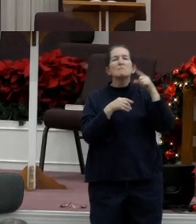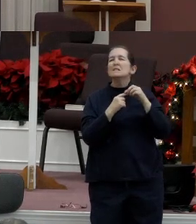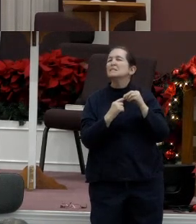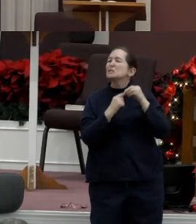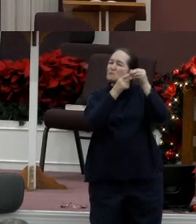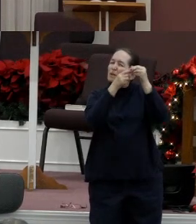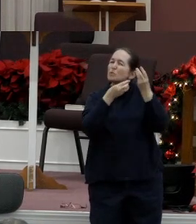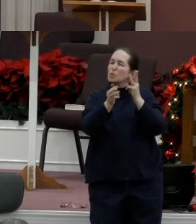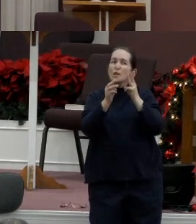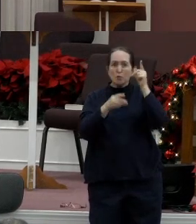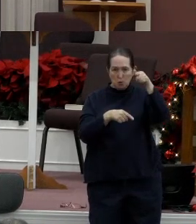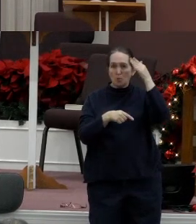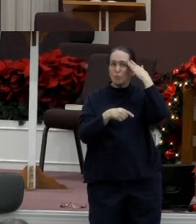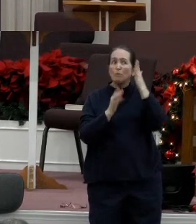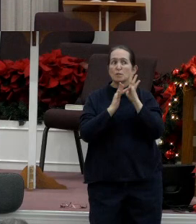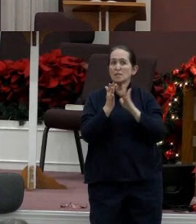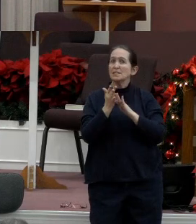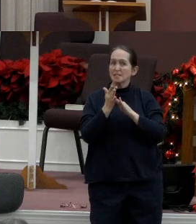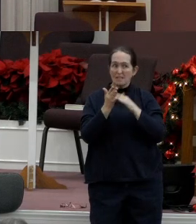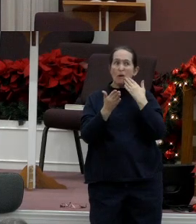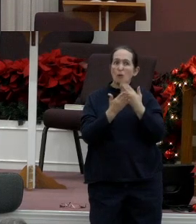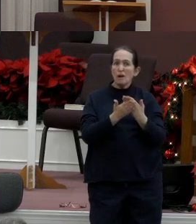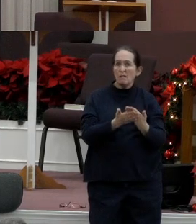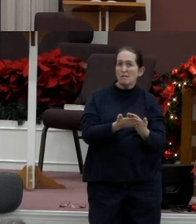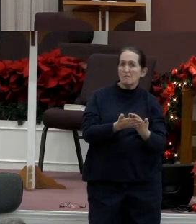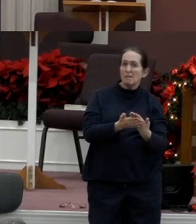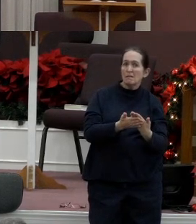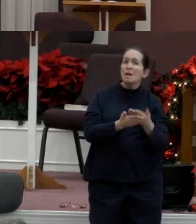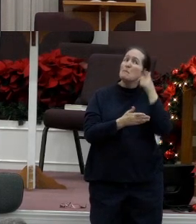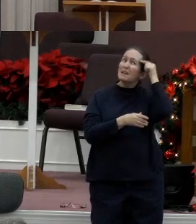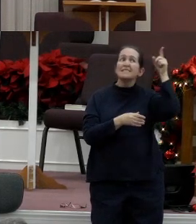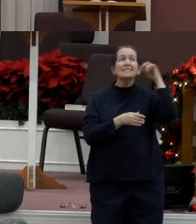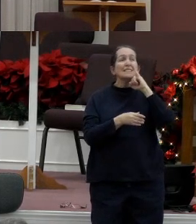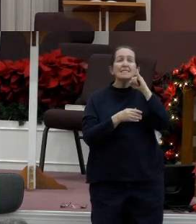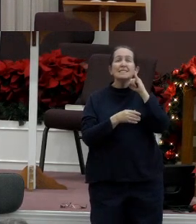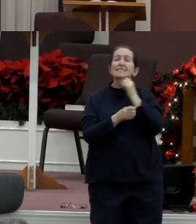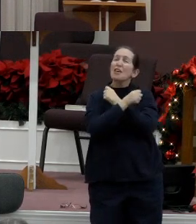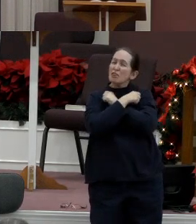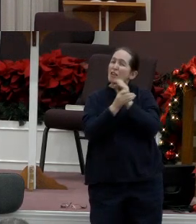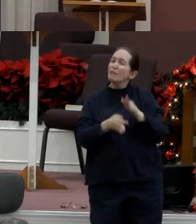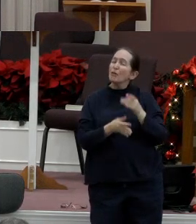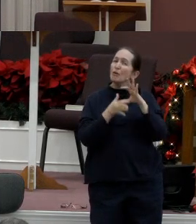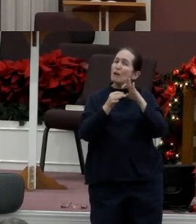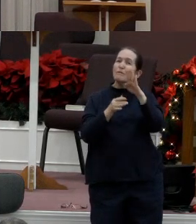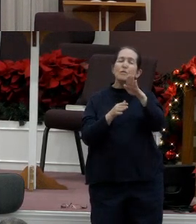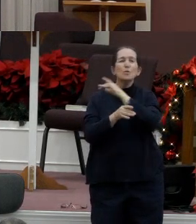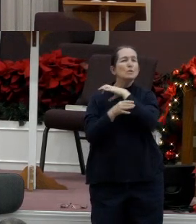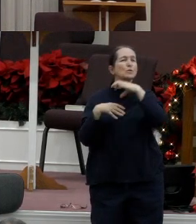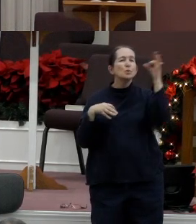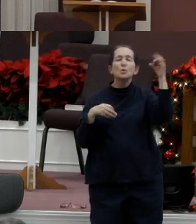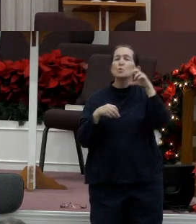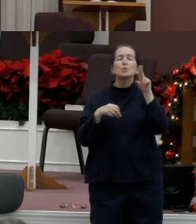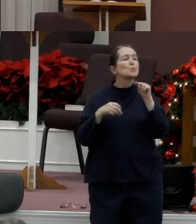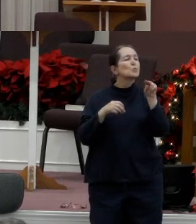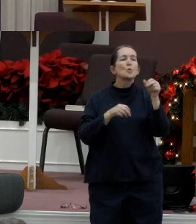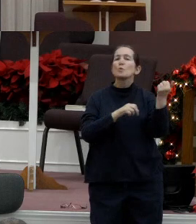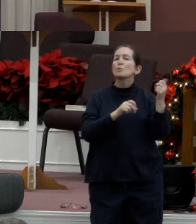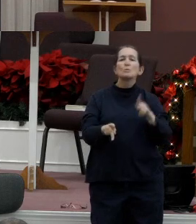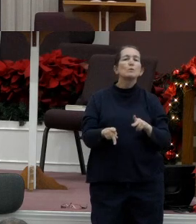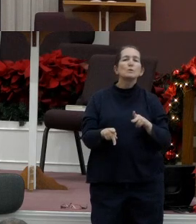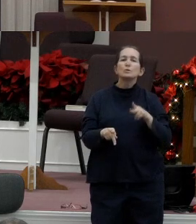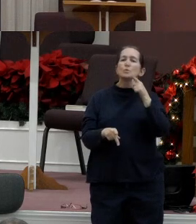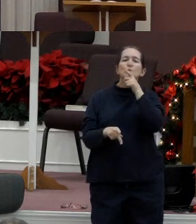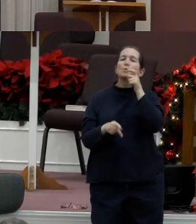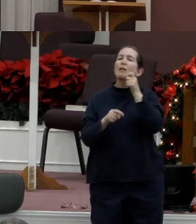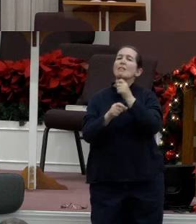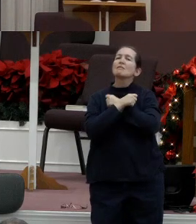know Jesus that well? Because he is the lover of your soul. There is no one Who loves your soul more